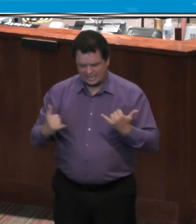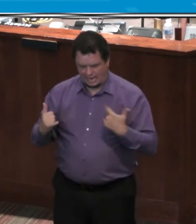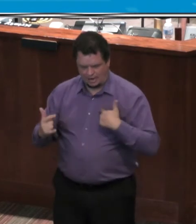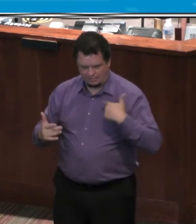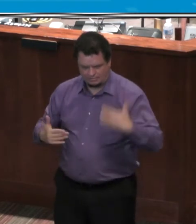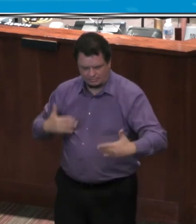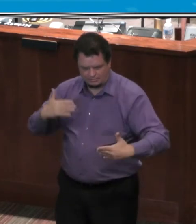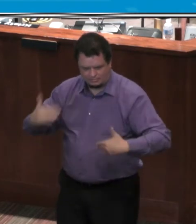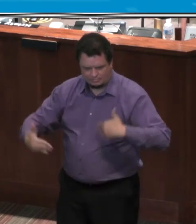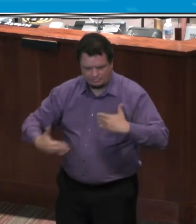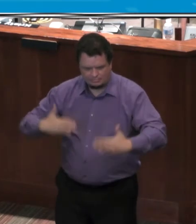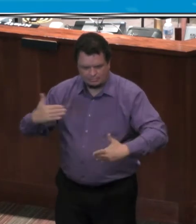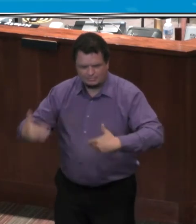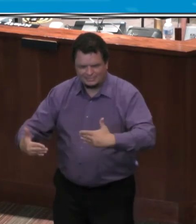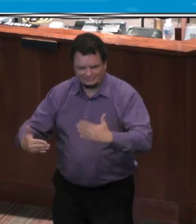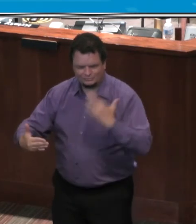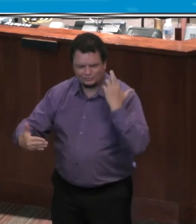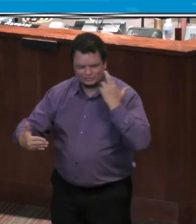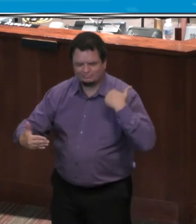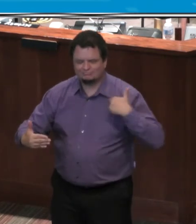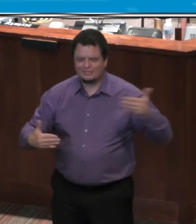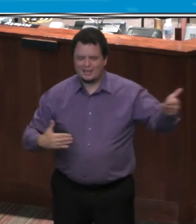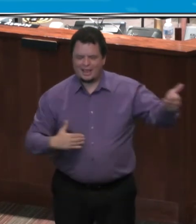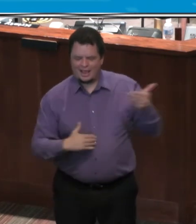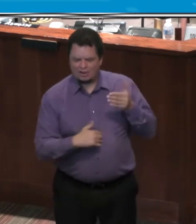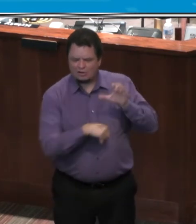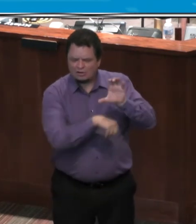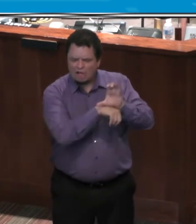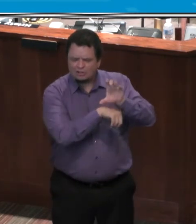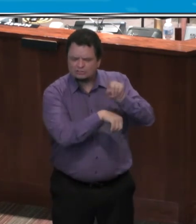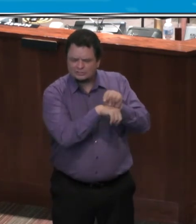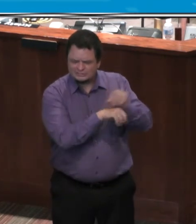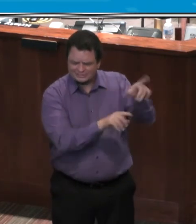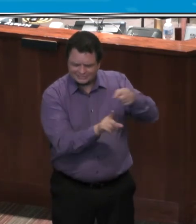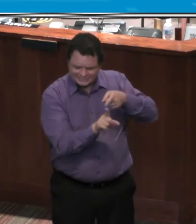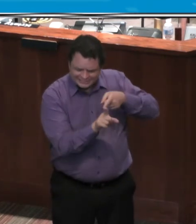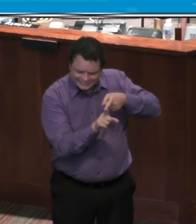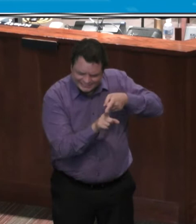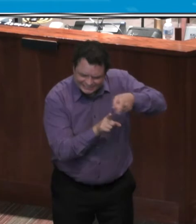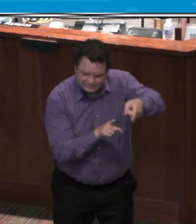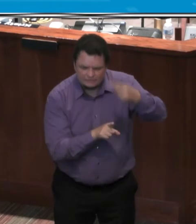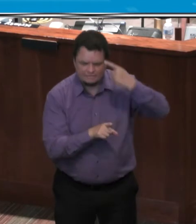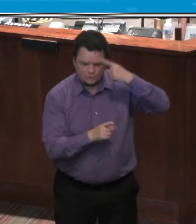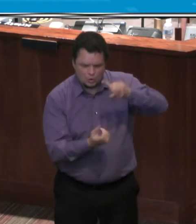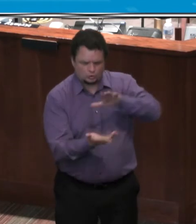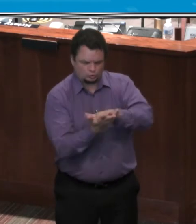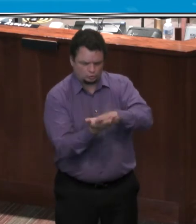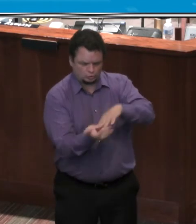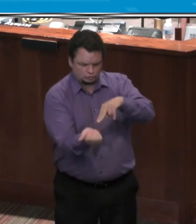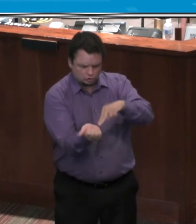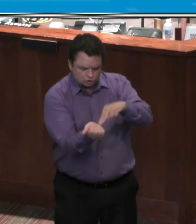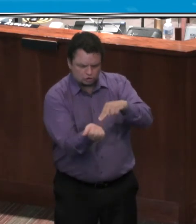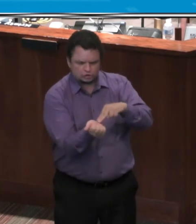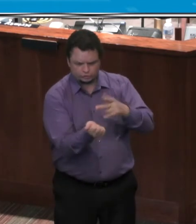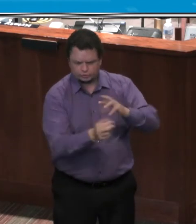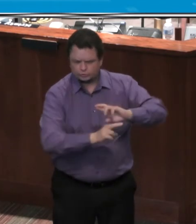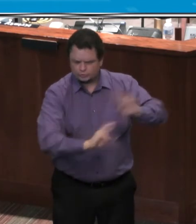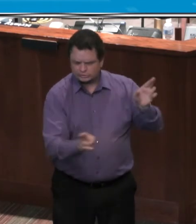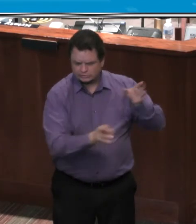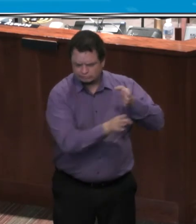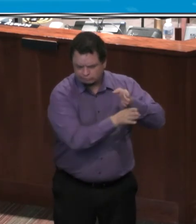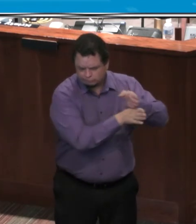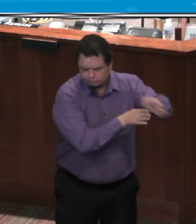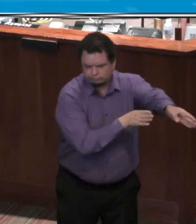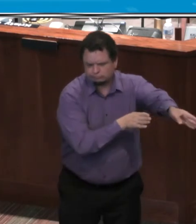nurse consultant specifically to talk about that technical areas of nursing within the